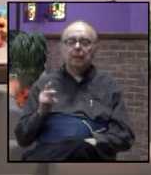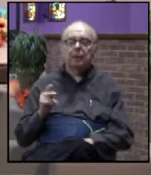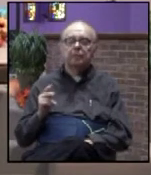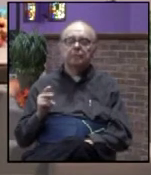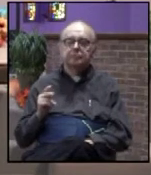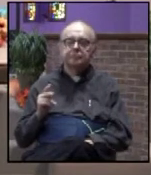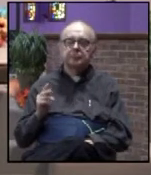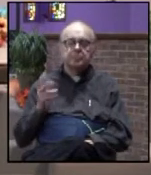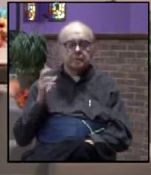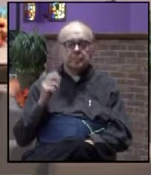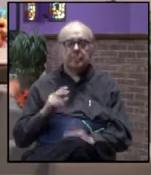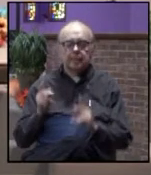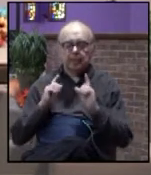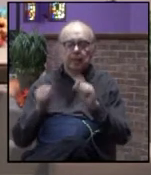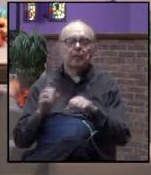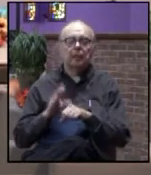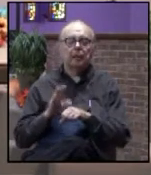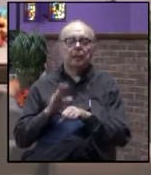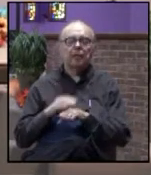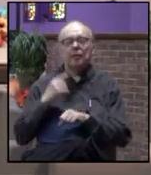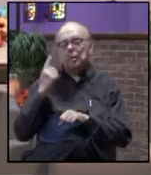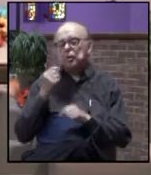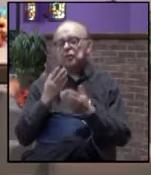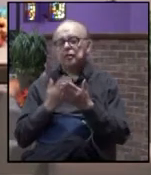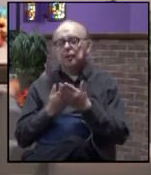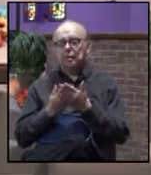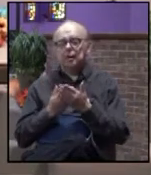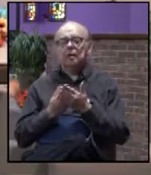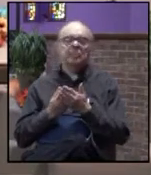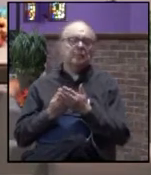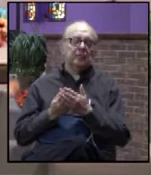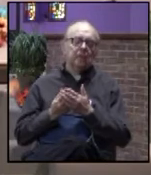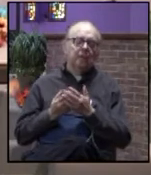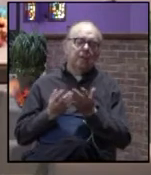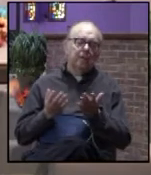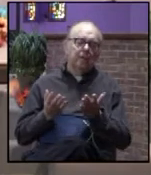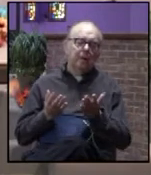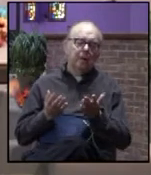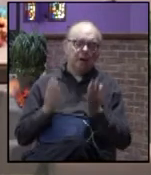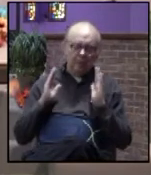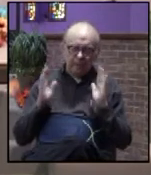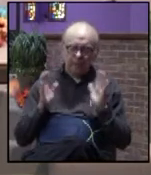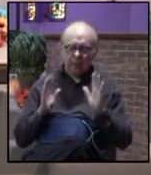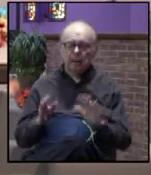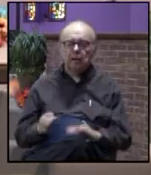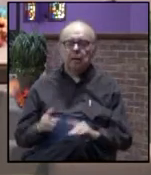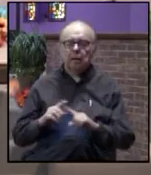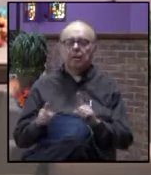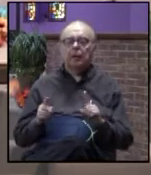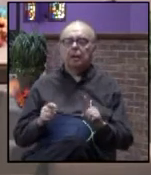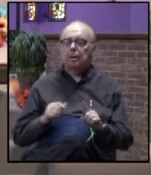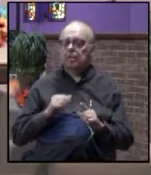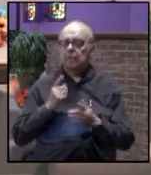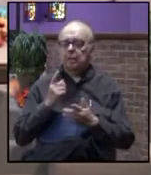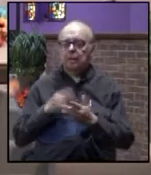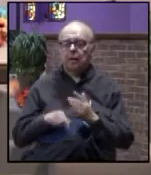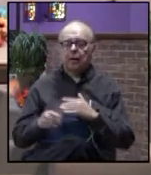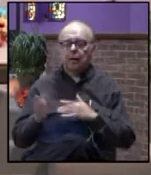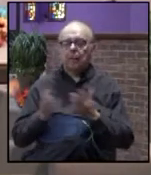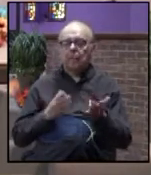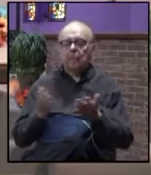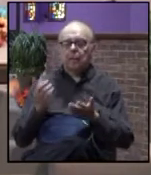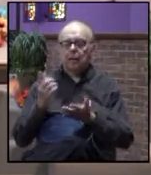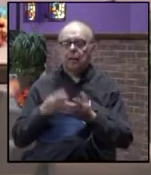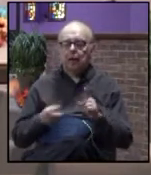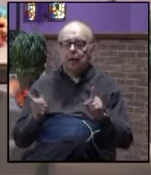You hear people want to go to church because it looks good, aesthetics or whatever. That's great, it looks good, but that isn't what serves. What